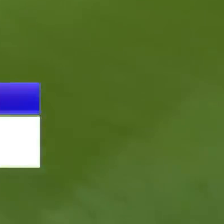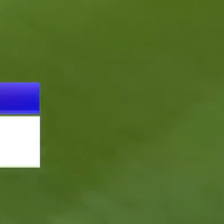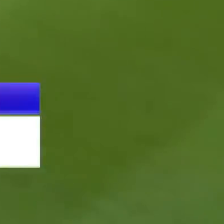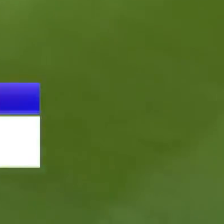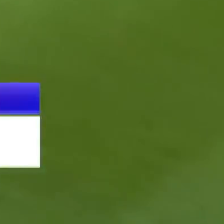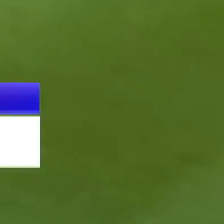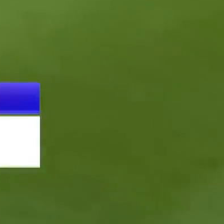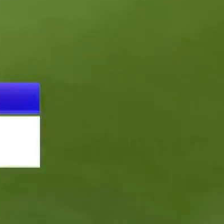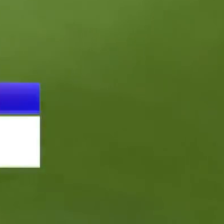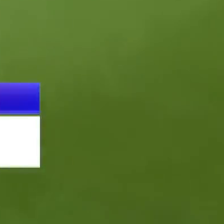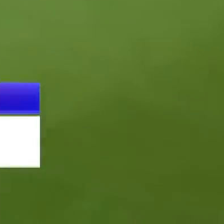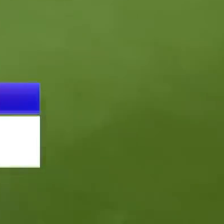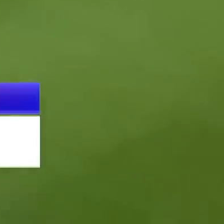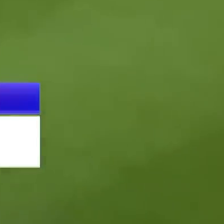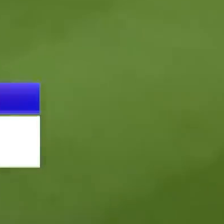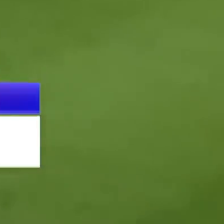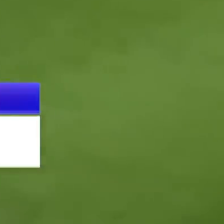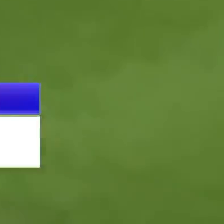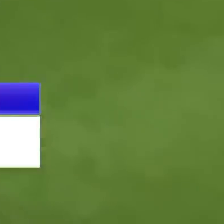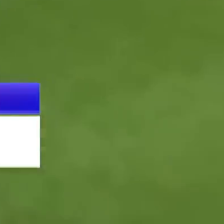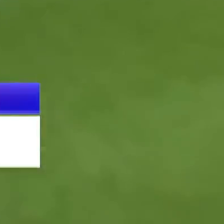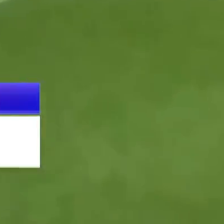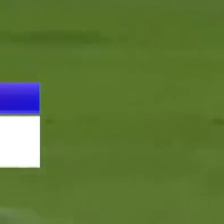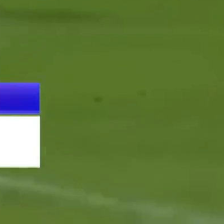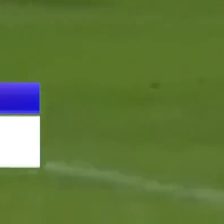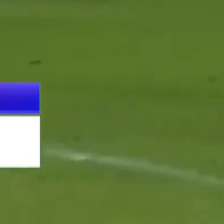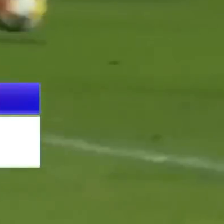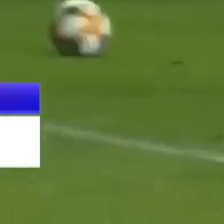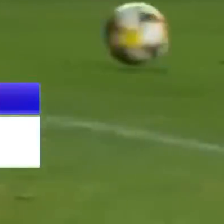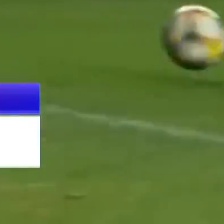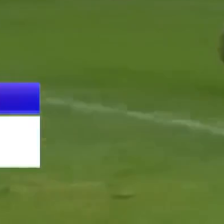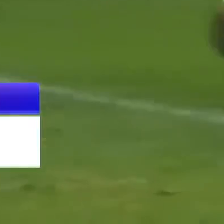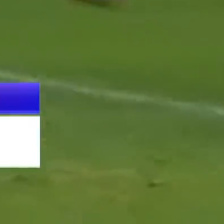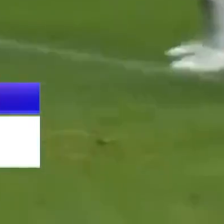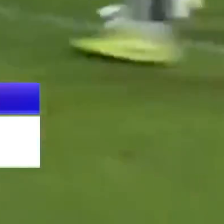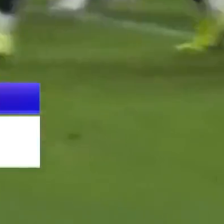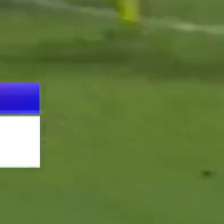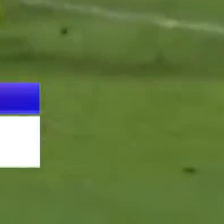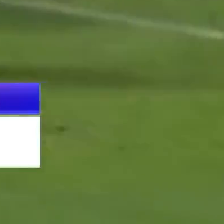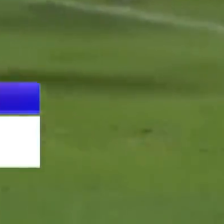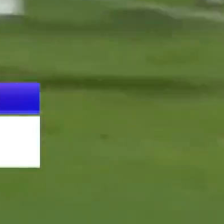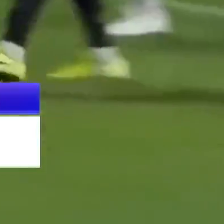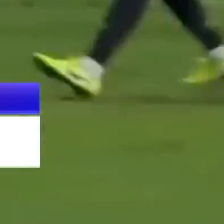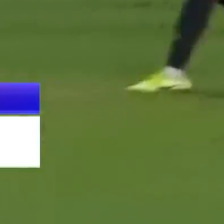Qué bien se combinaron Thiago y Carvajal, y Thiago viene con este centro, y está Alcácer el tercero.